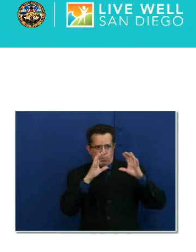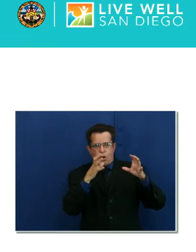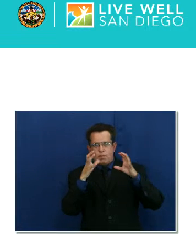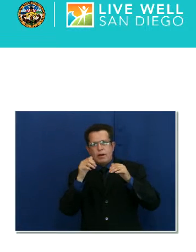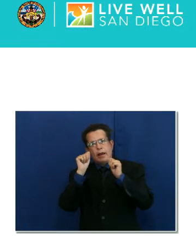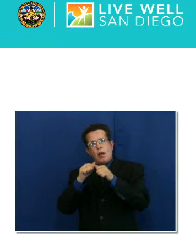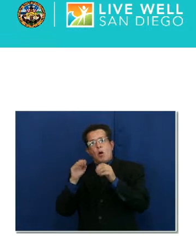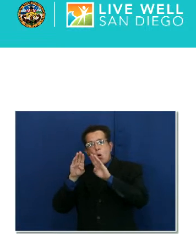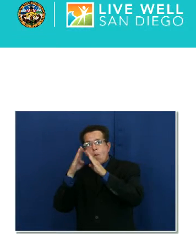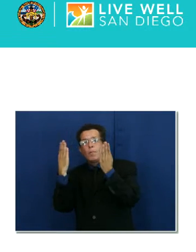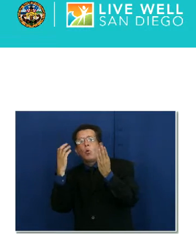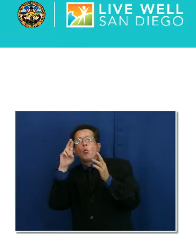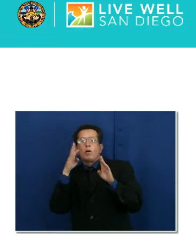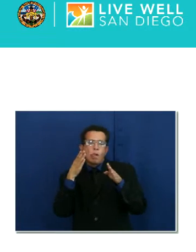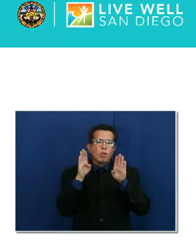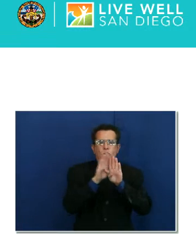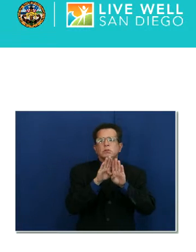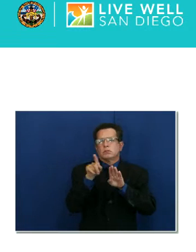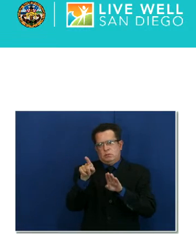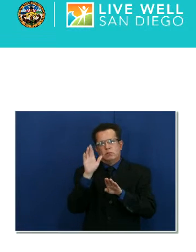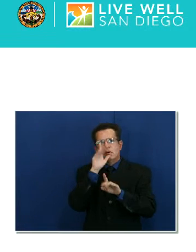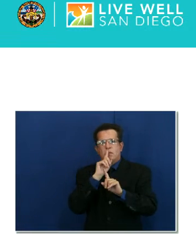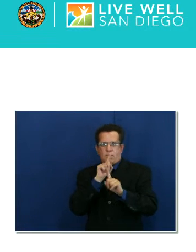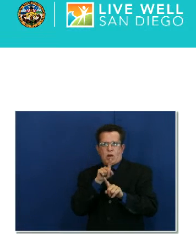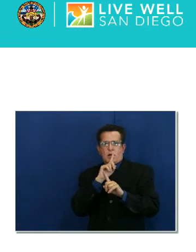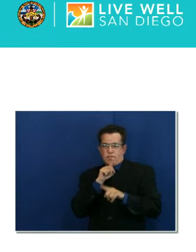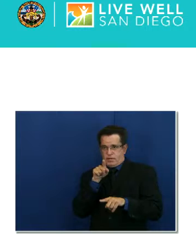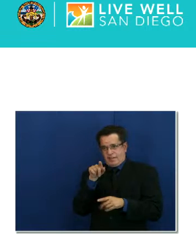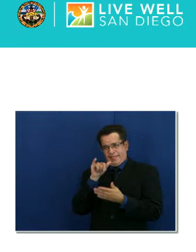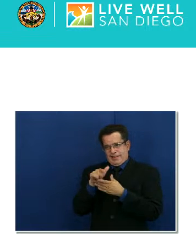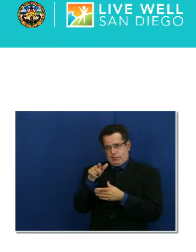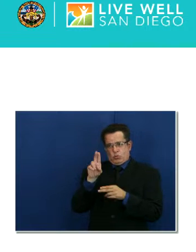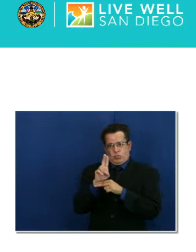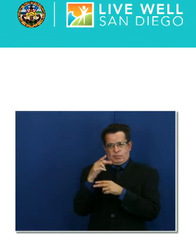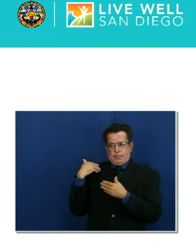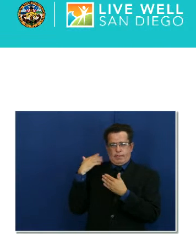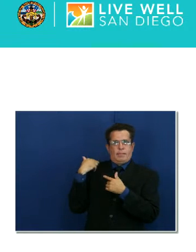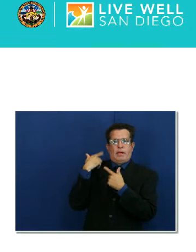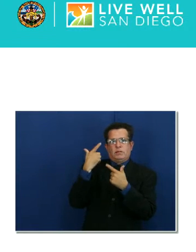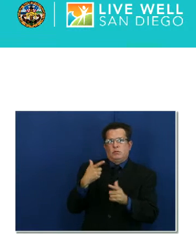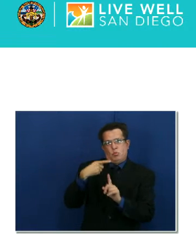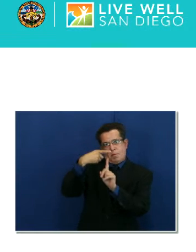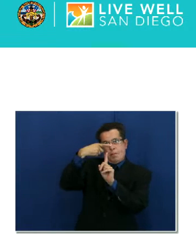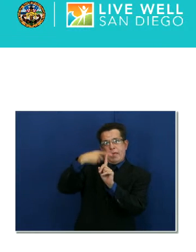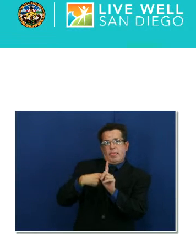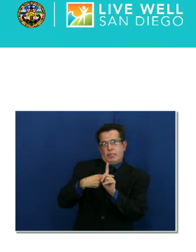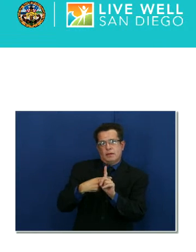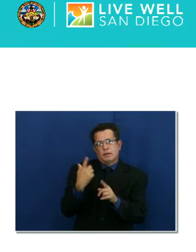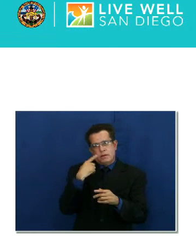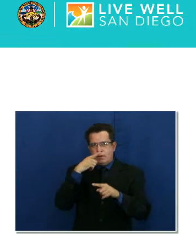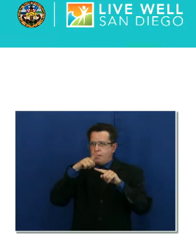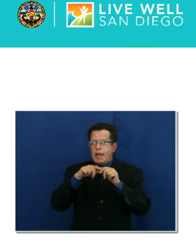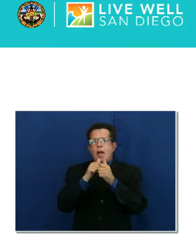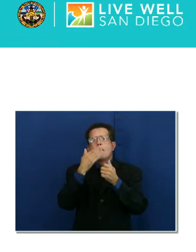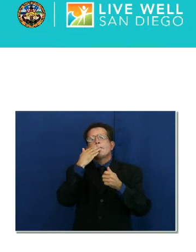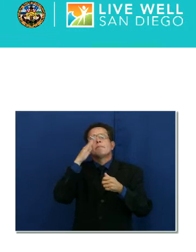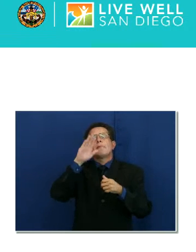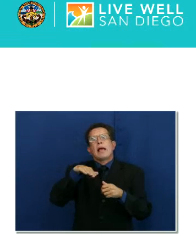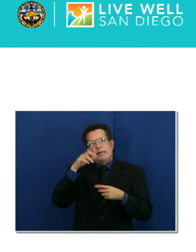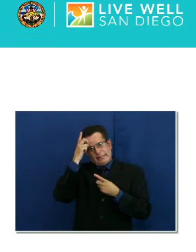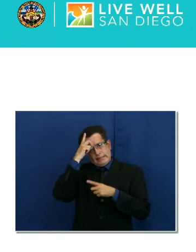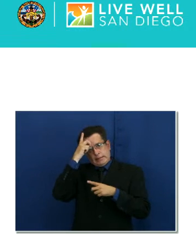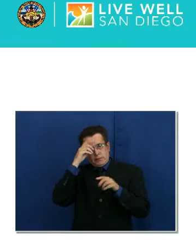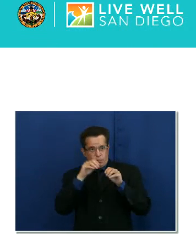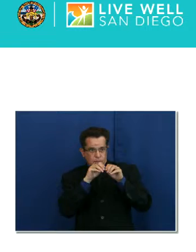sectors was released almost a month ago. This system is based on levels of disease transmission,